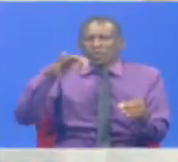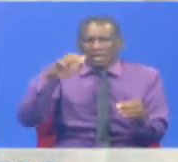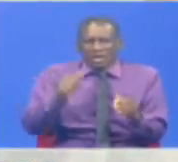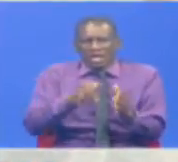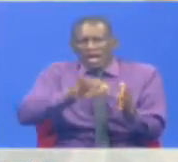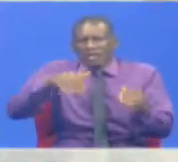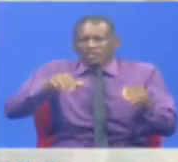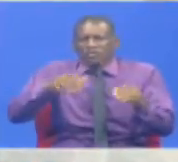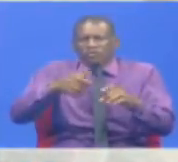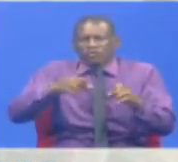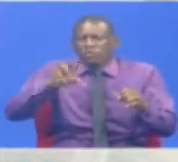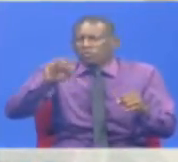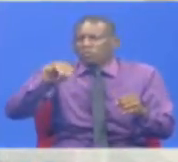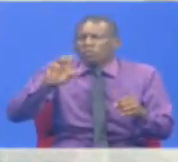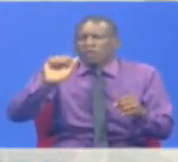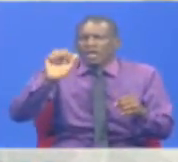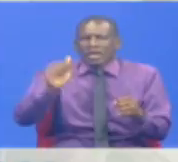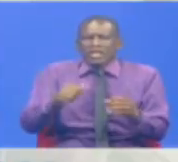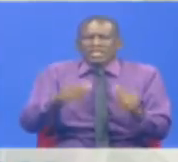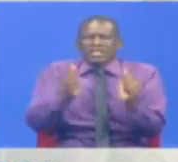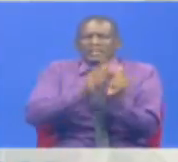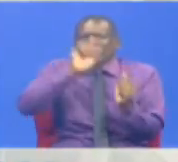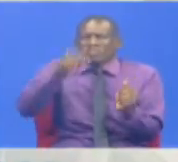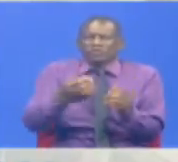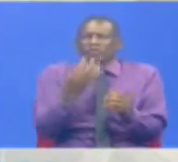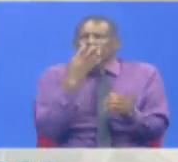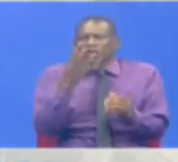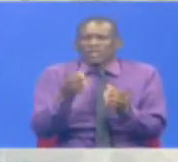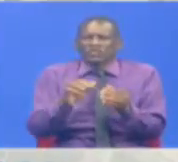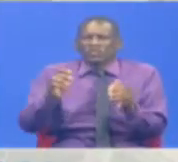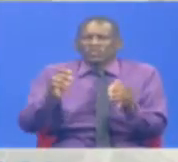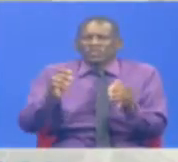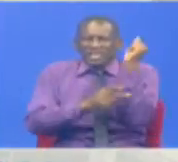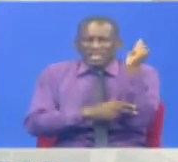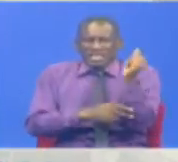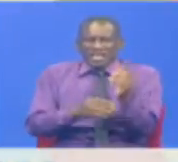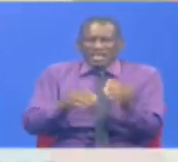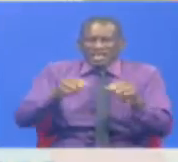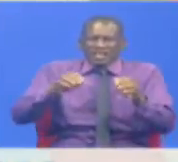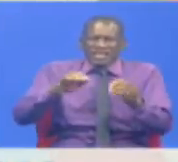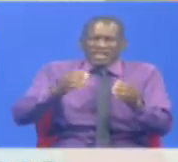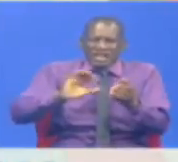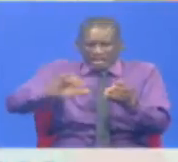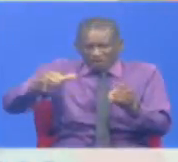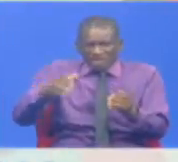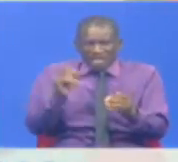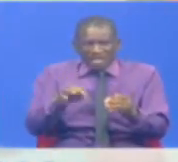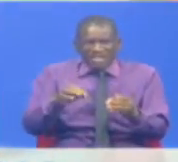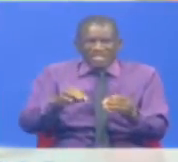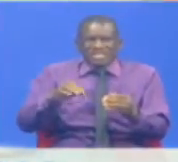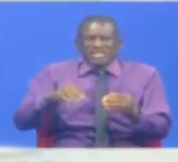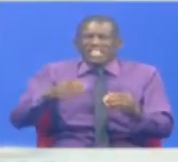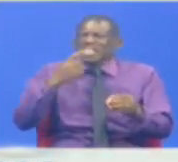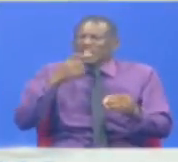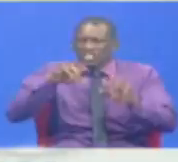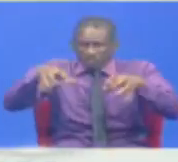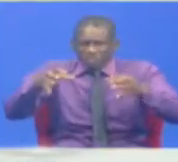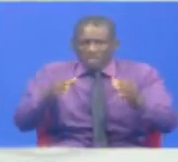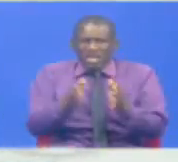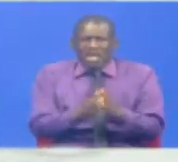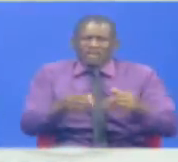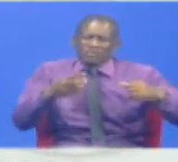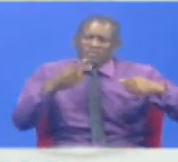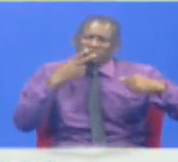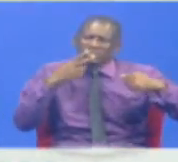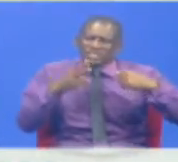Mwea. The 10,400 hectares of Kirinyaga County are put under rice farm, with the county generating 45,700 tons of